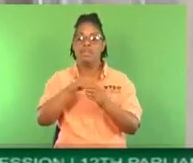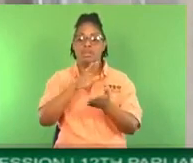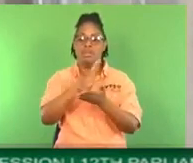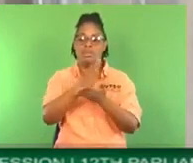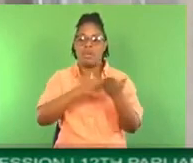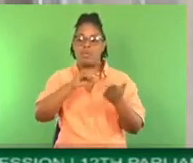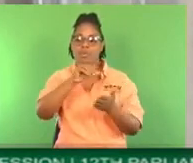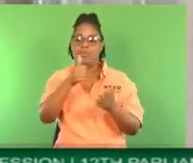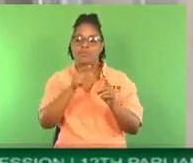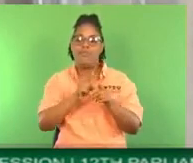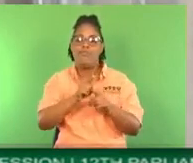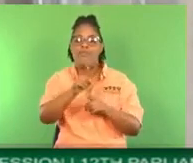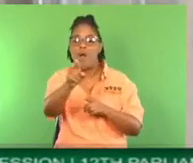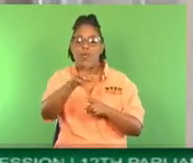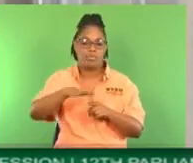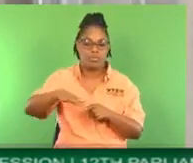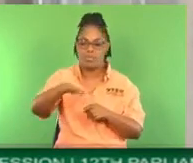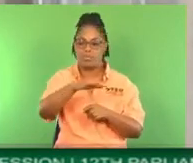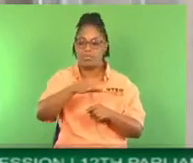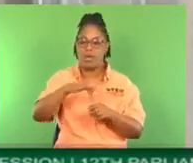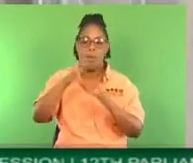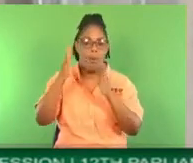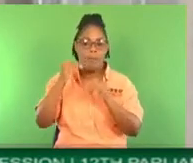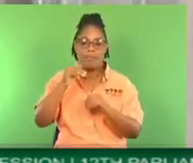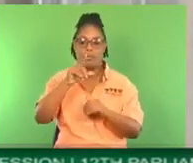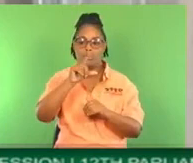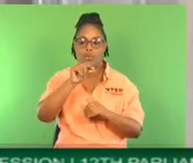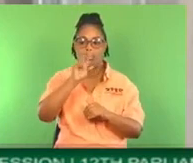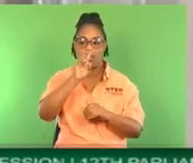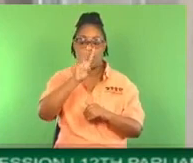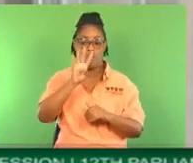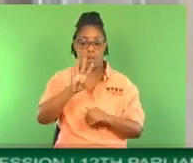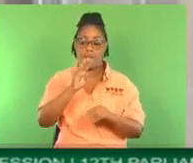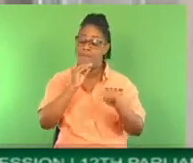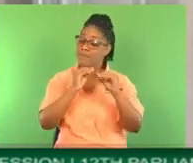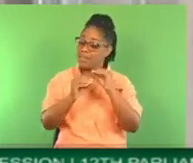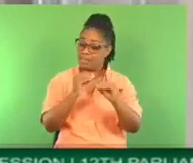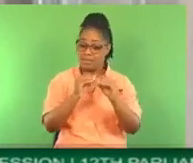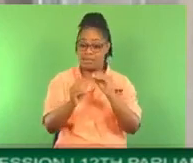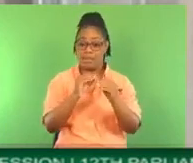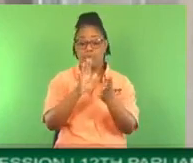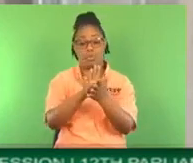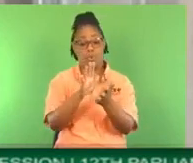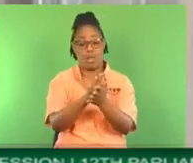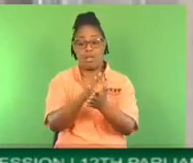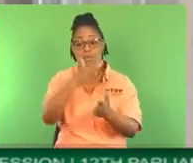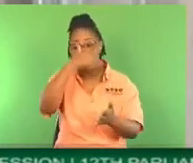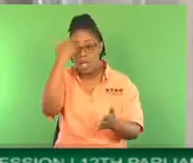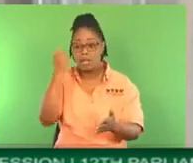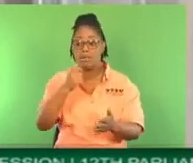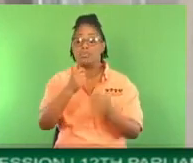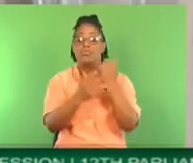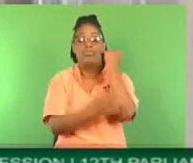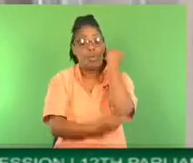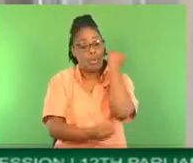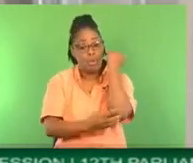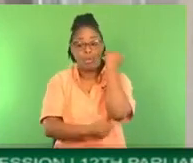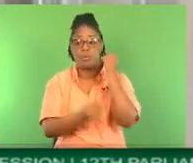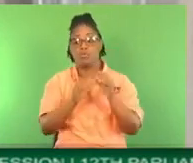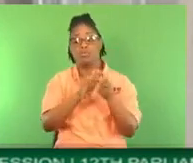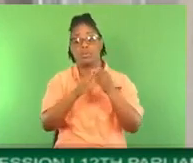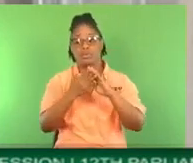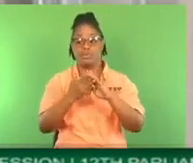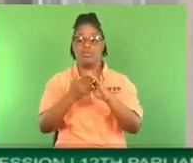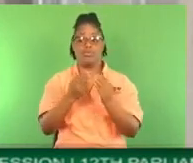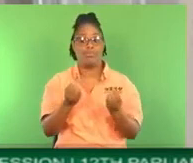hoping that in 2024 that's dealt with, because that's a very poor community, and many of the parents